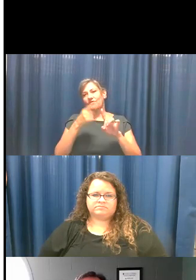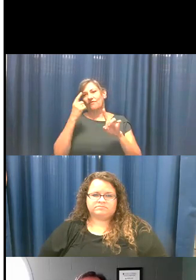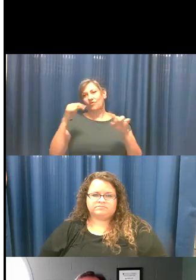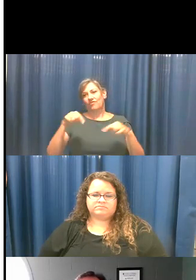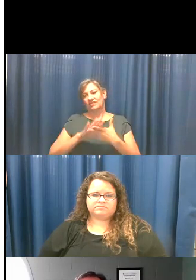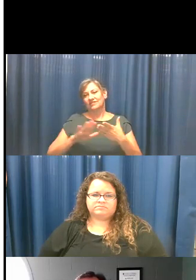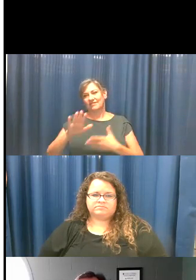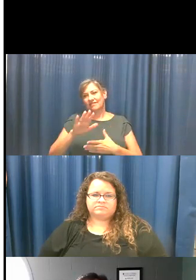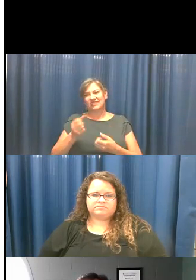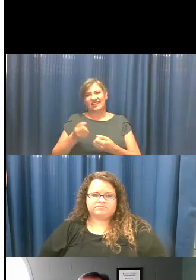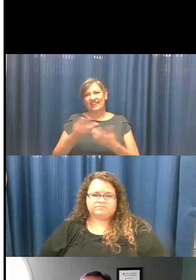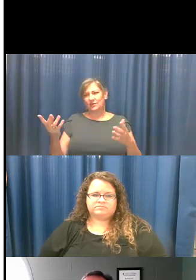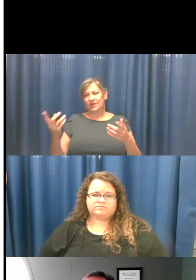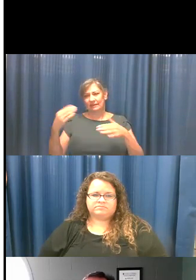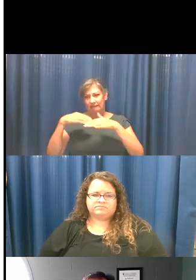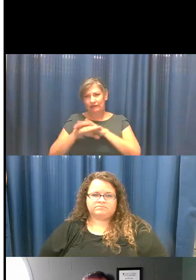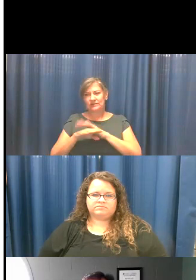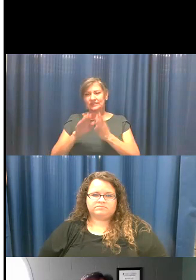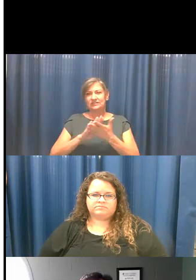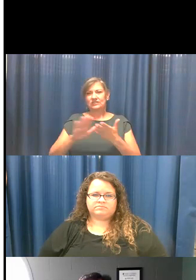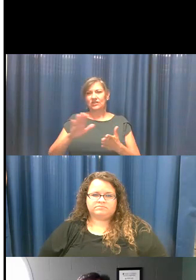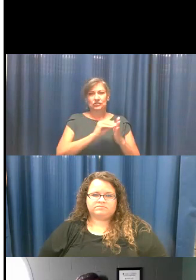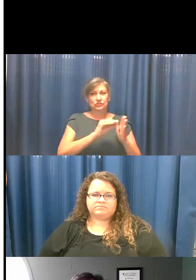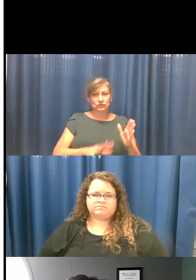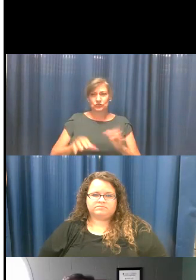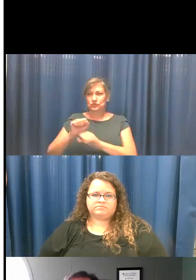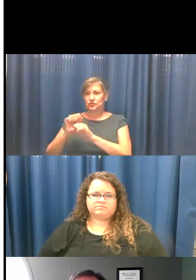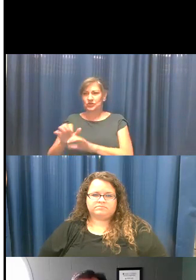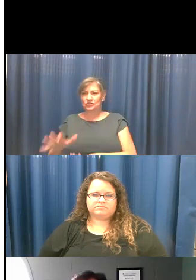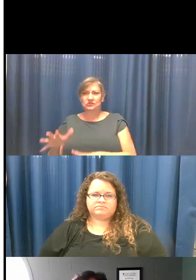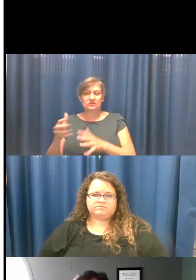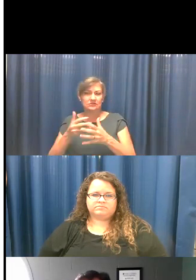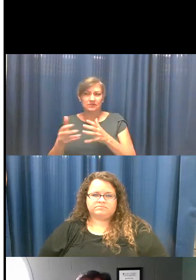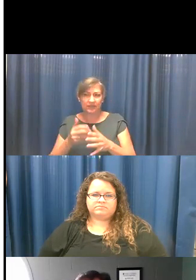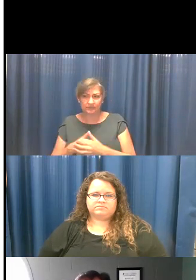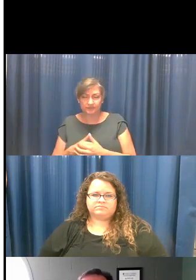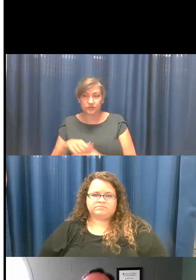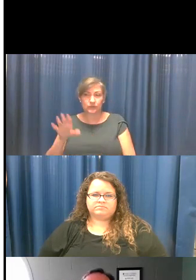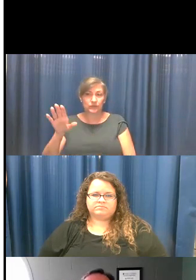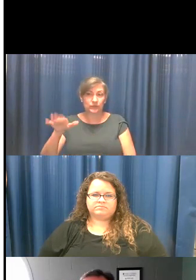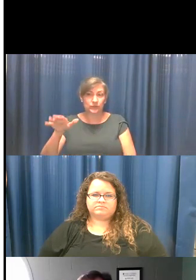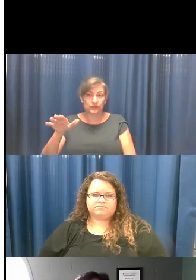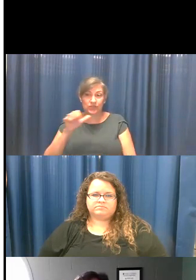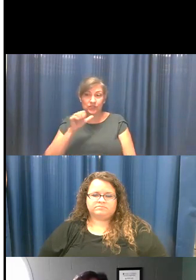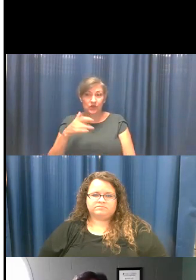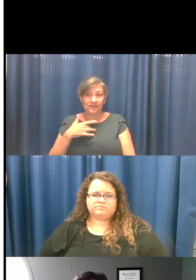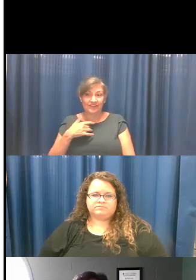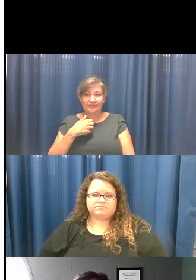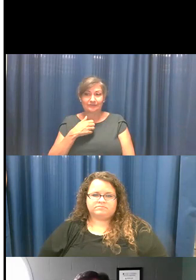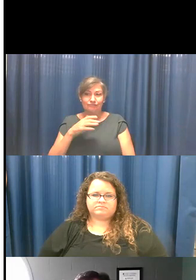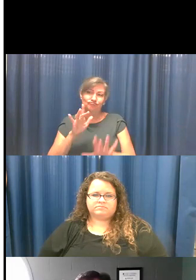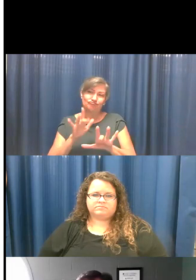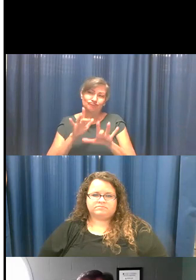in any way, whether they're students or employees. And by the way, please don't feel sorry for me